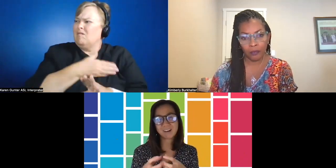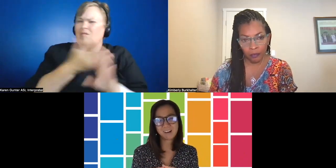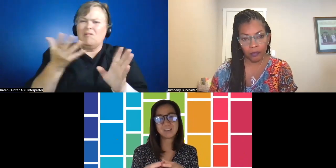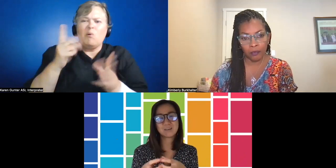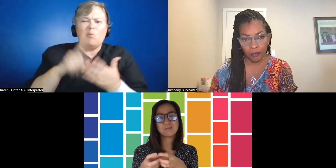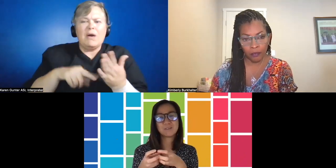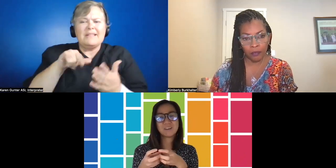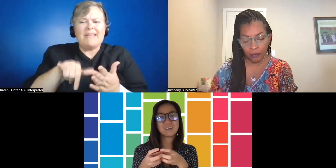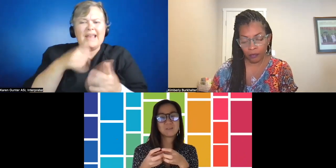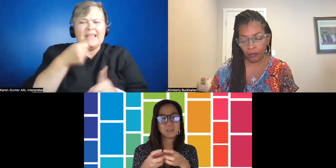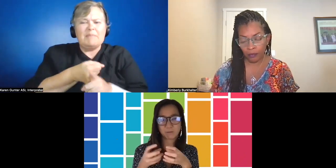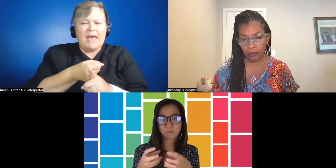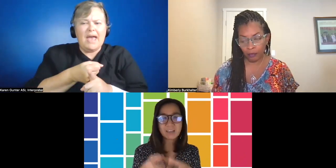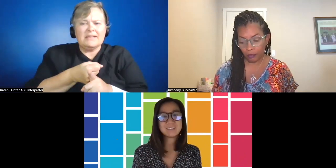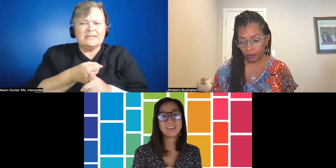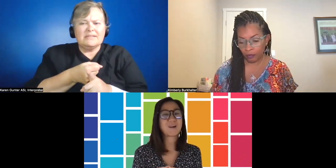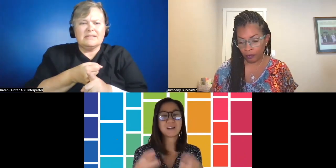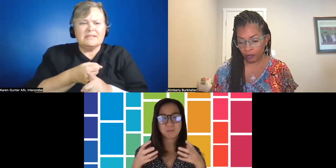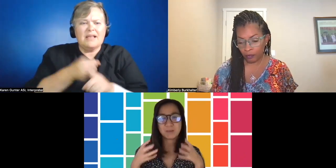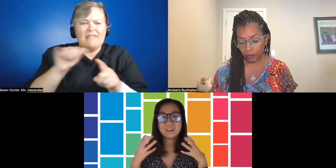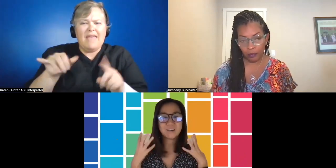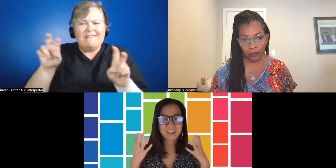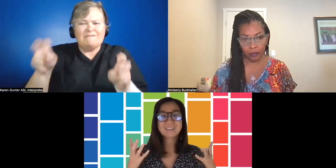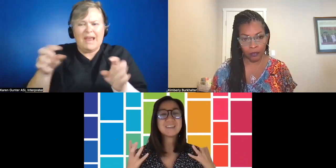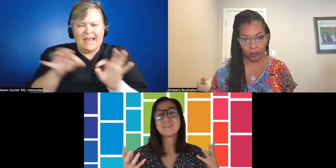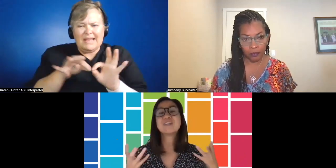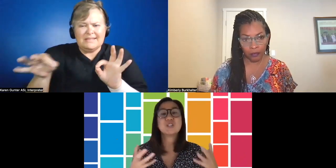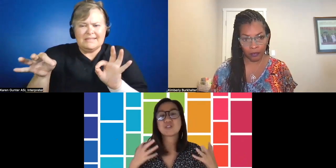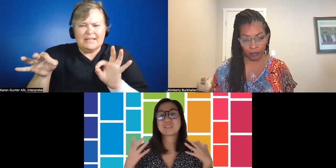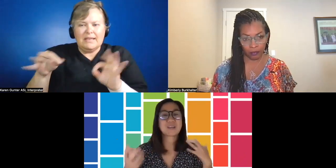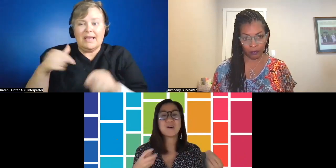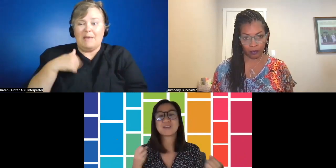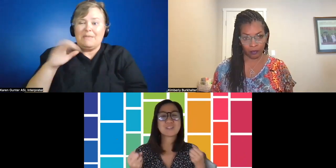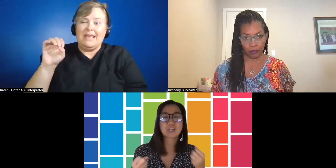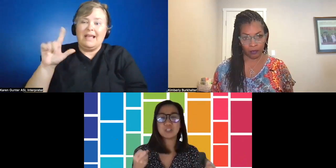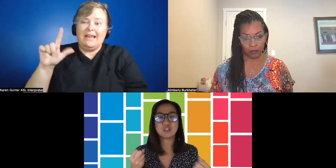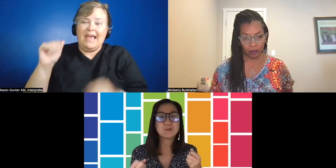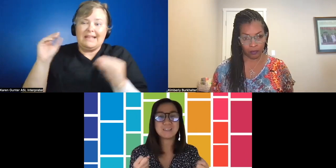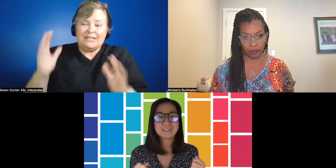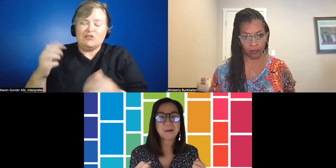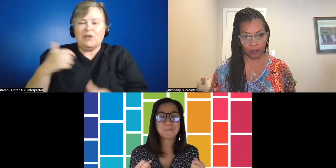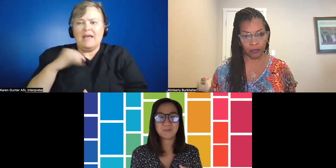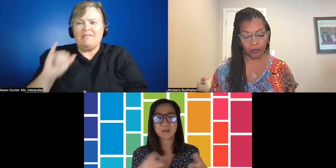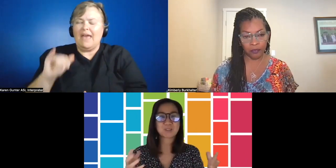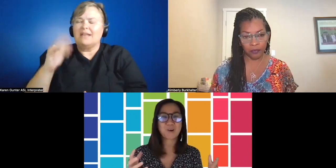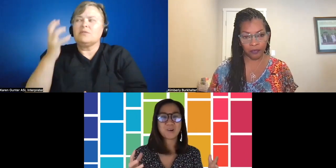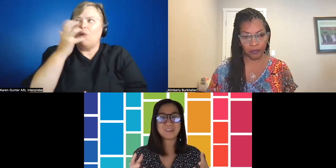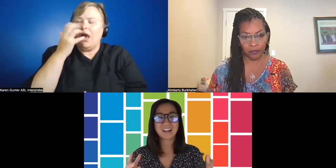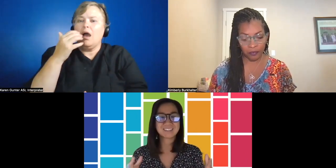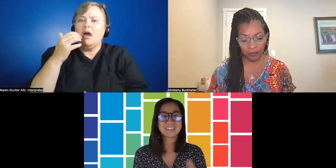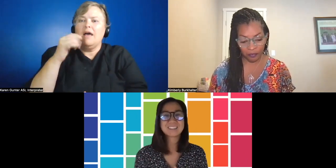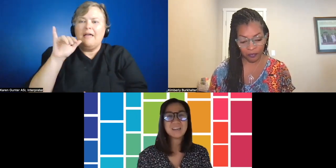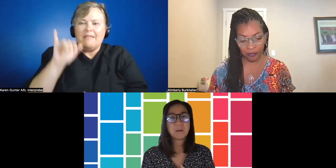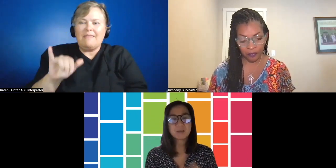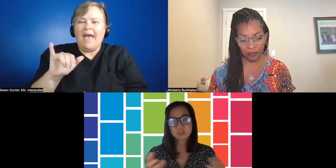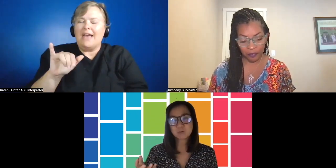that kind of phrasing, right? And for me, again, as an ELA teacher, it's like, oh, that's such a juicy example of rhetorical